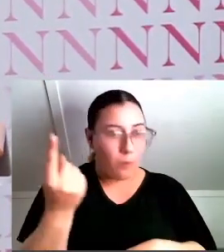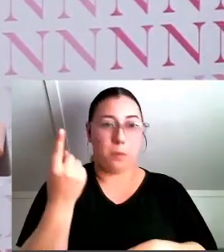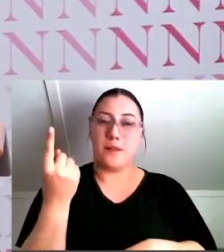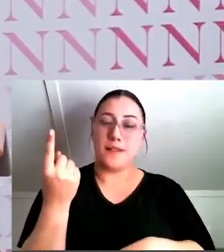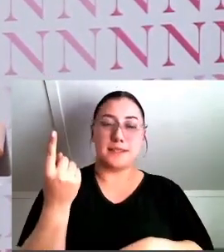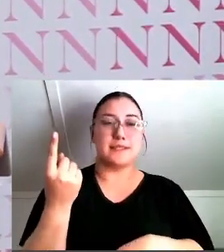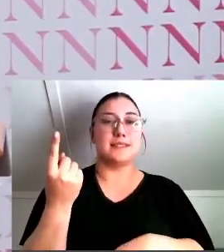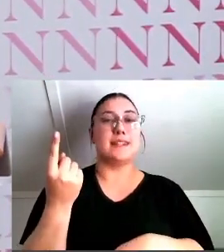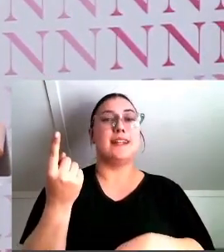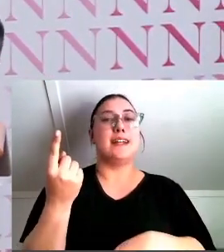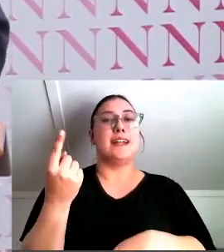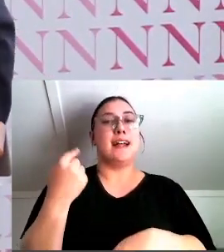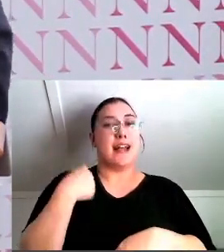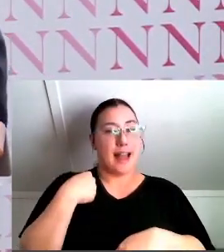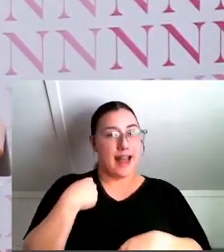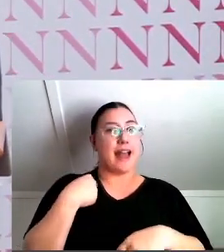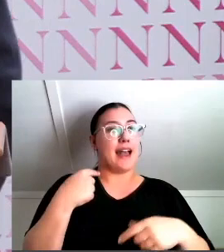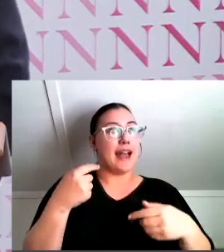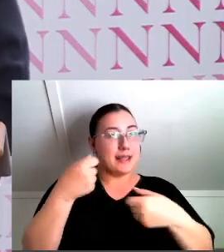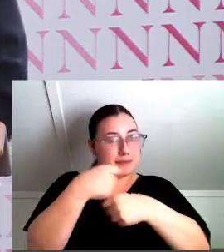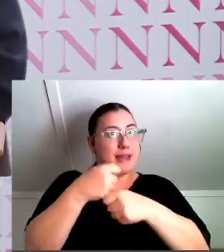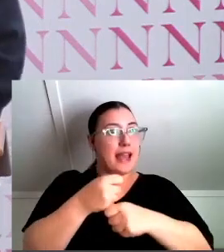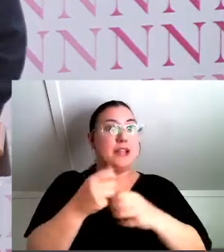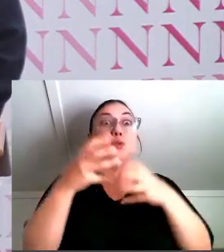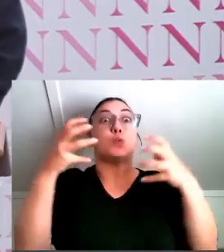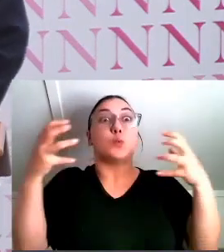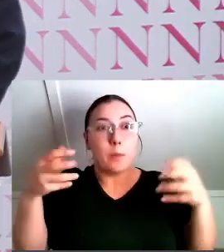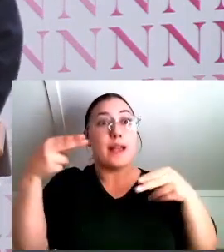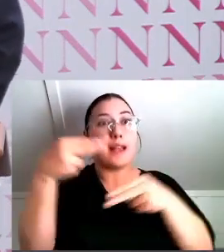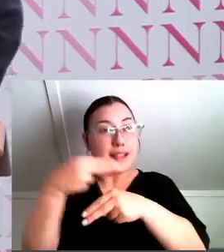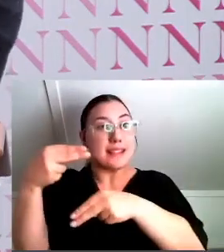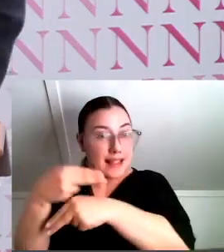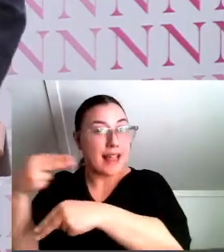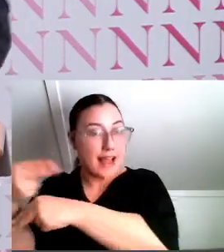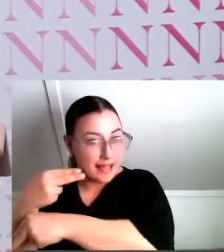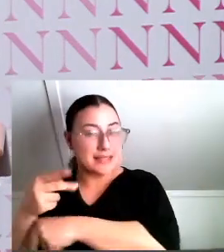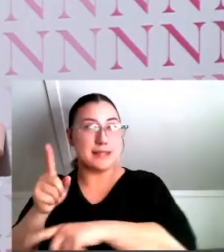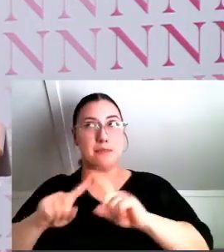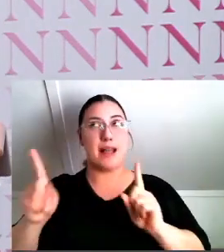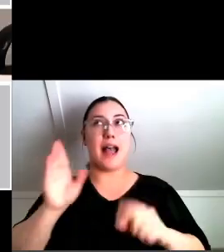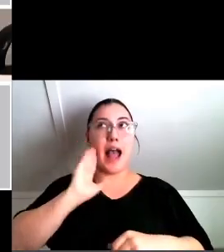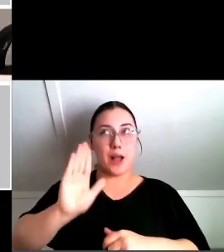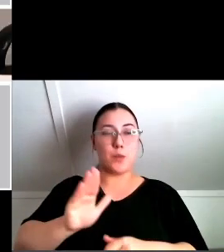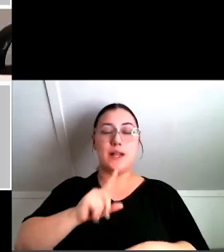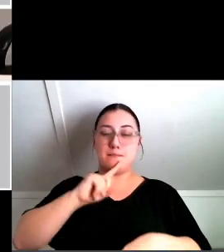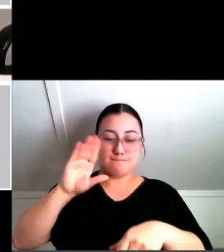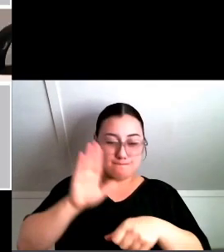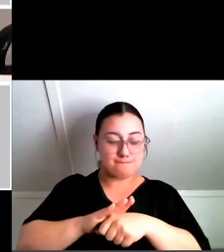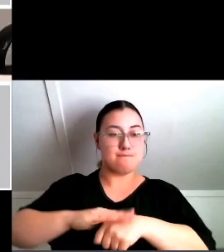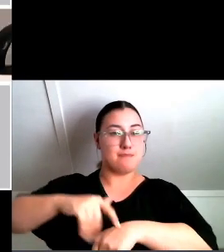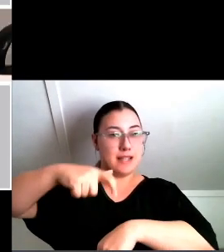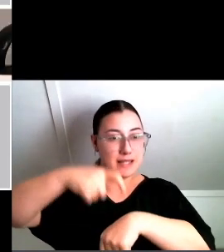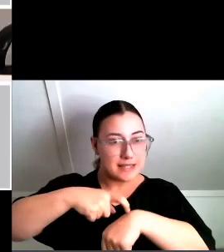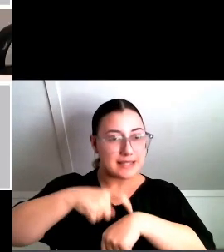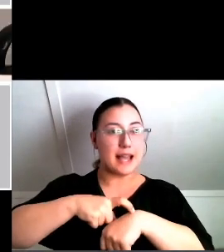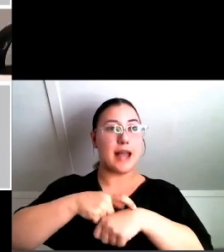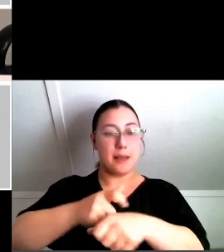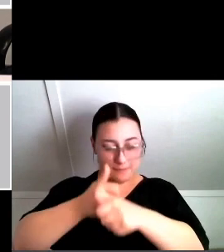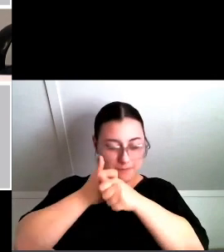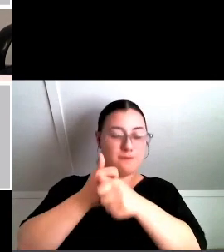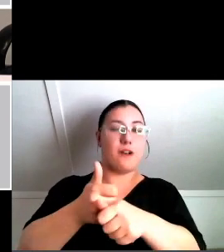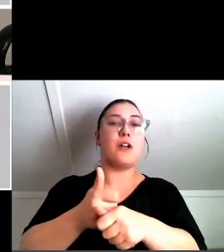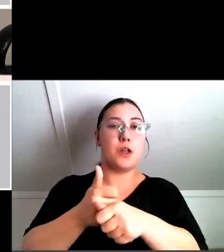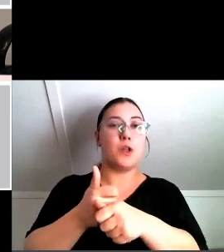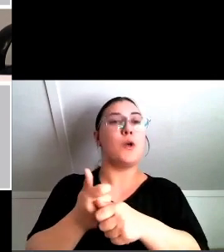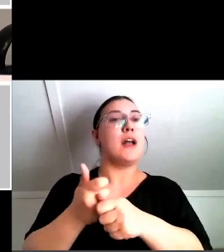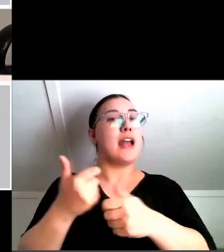so I'm going to be going really fast. But I will stick to my time, so we'll have some time for Q&A, and I'm going to make sure I do that by setting